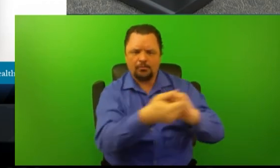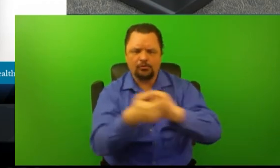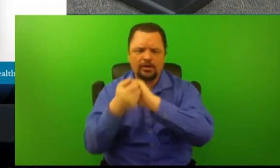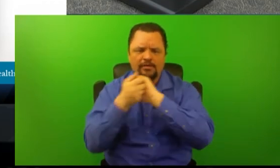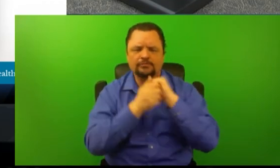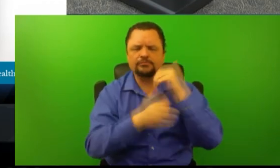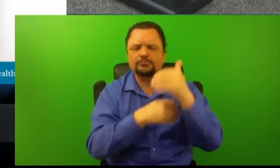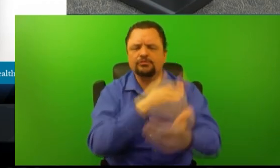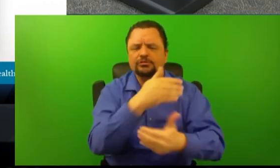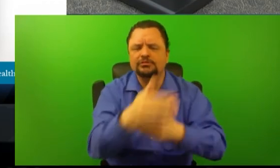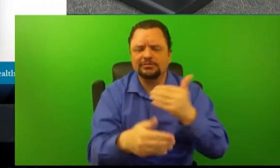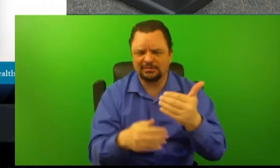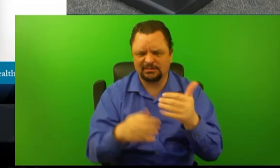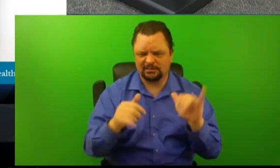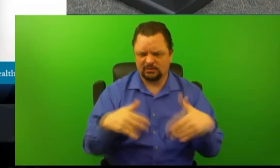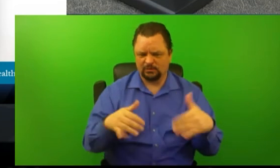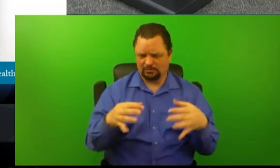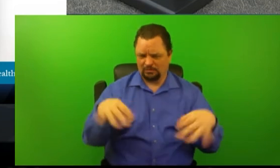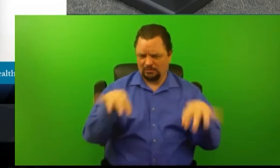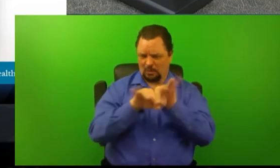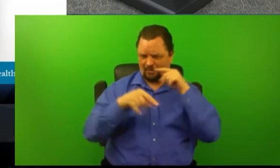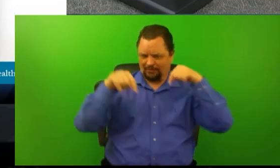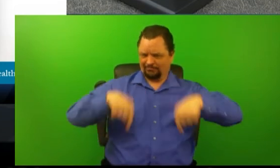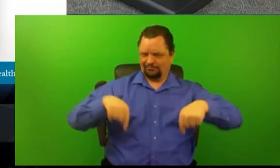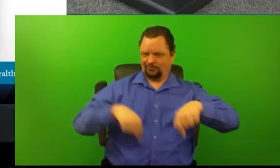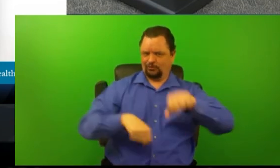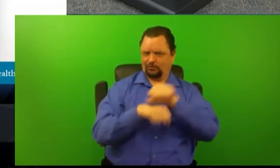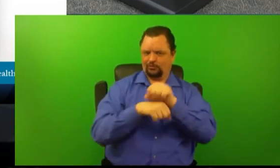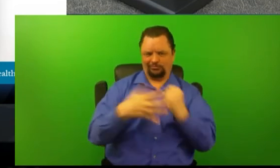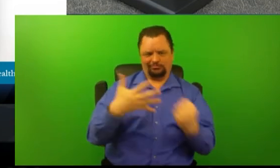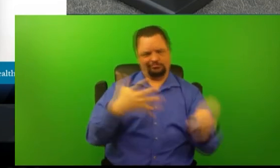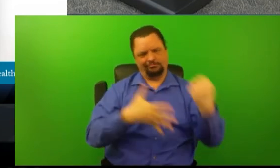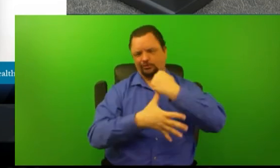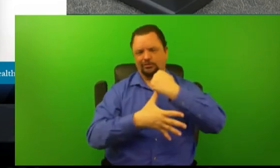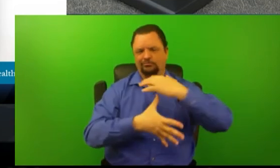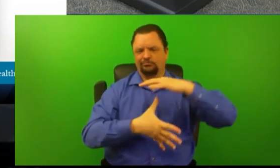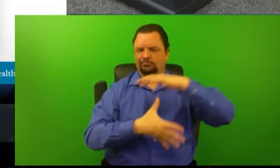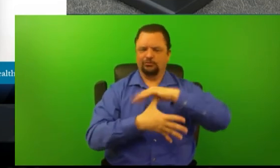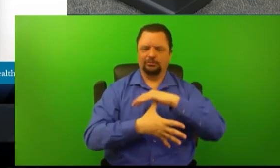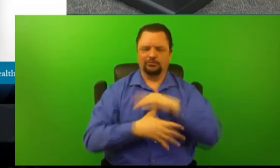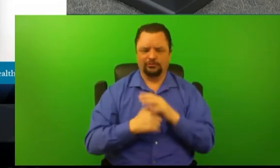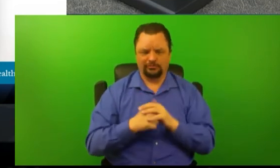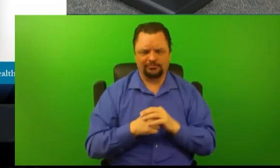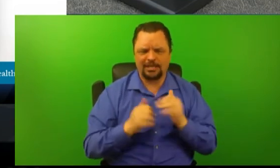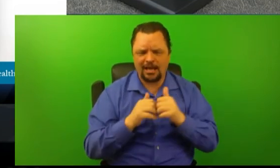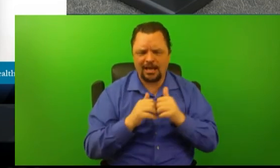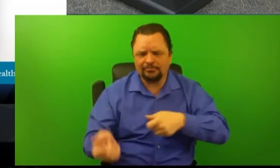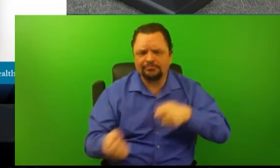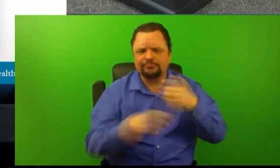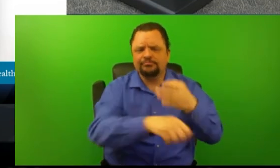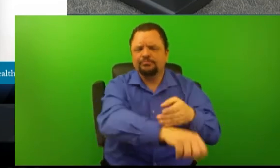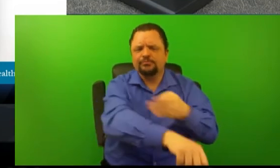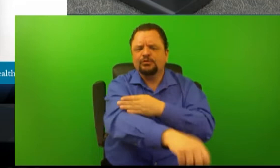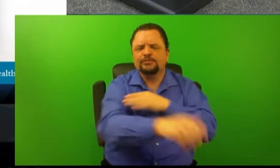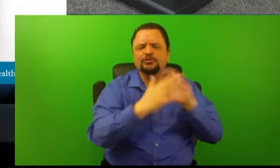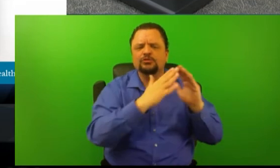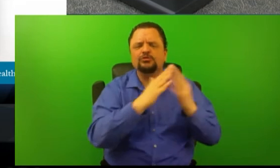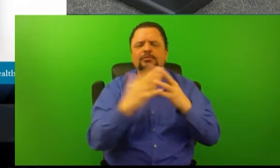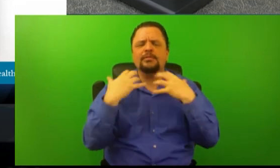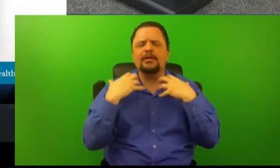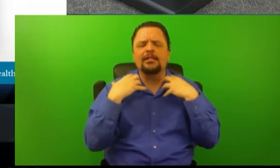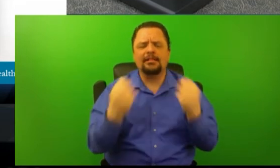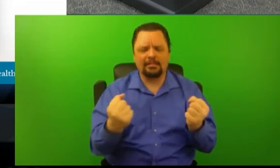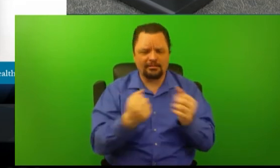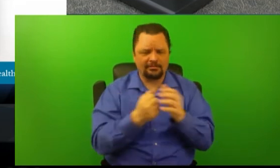and that we demonstrate an enhancement of the community health assessment over time. So this is not necessarily something that we do once every 5 years that sits